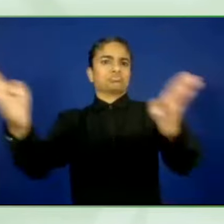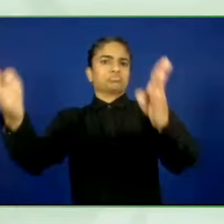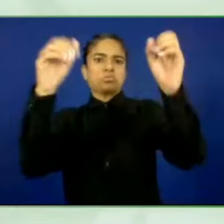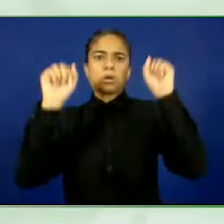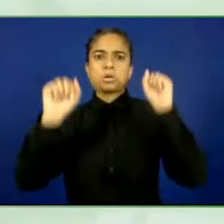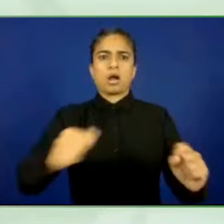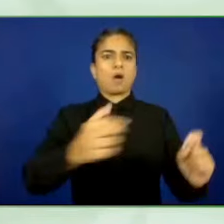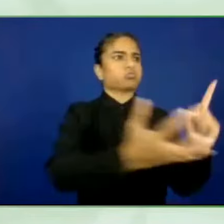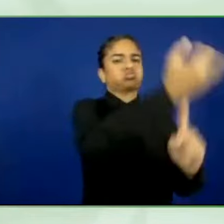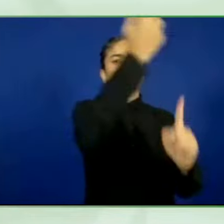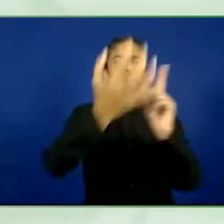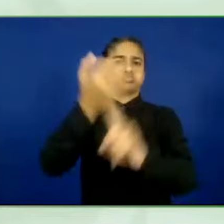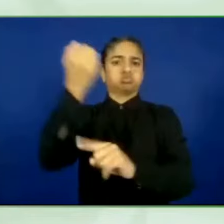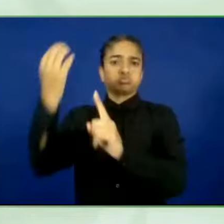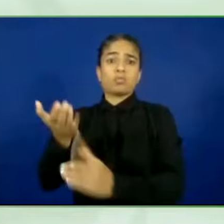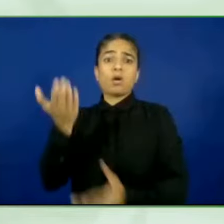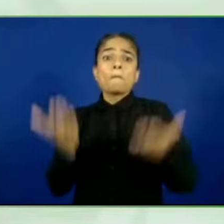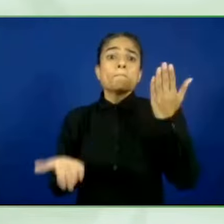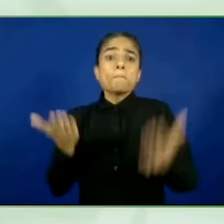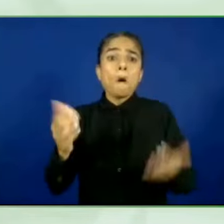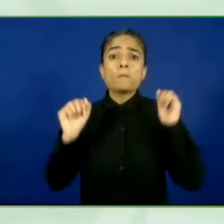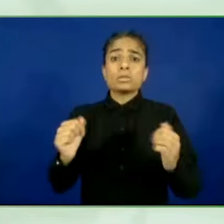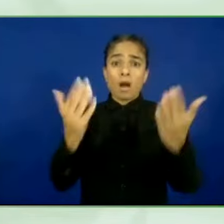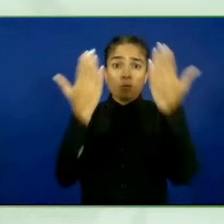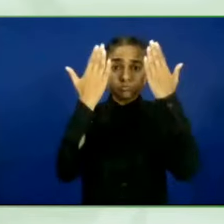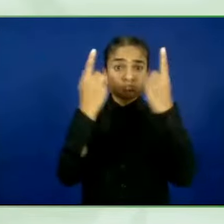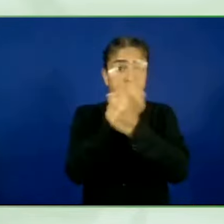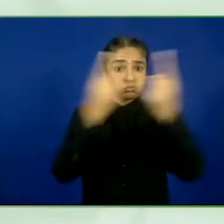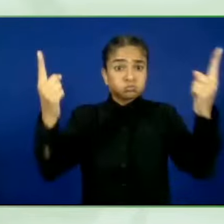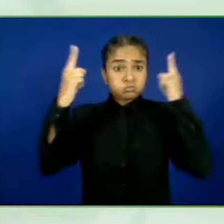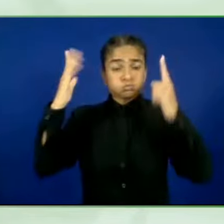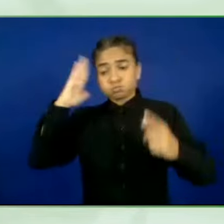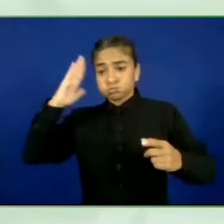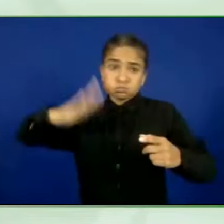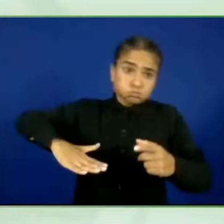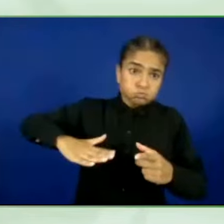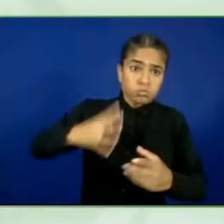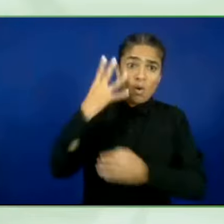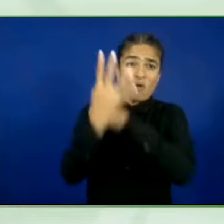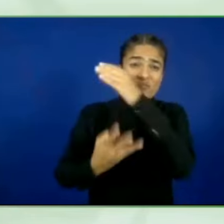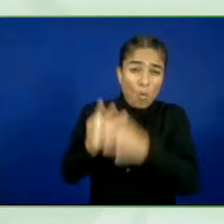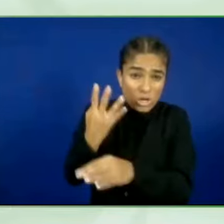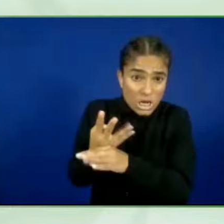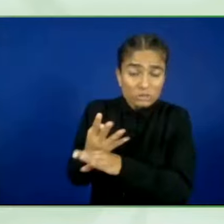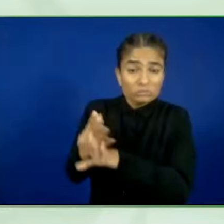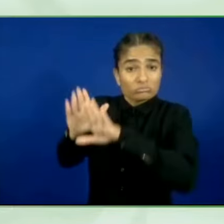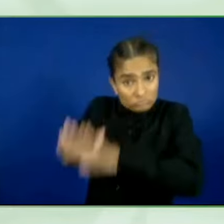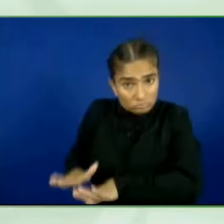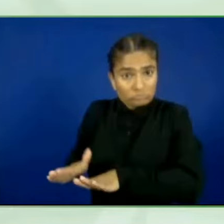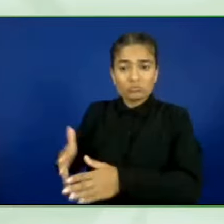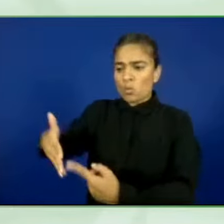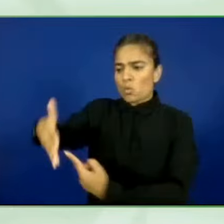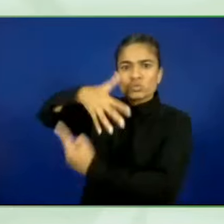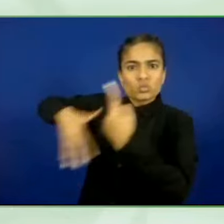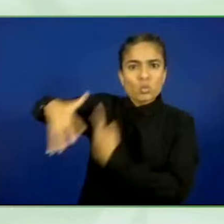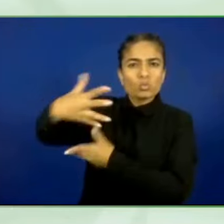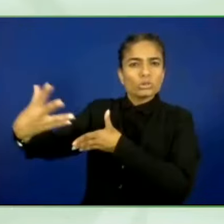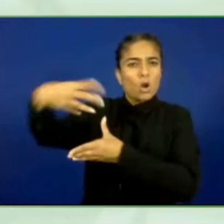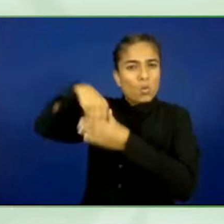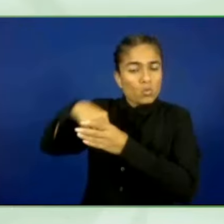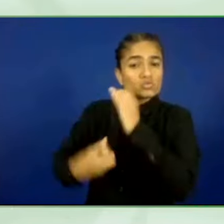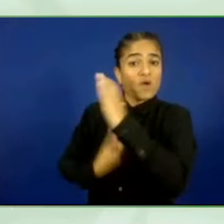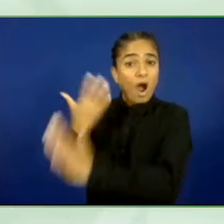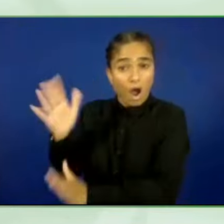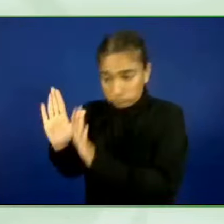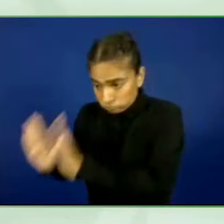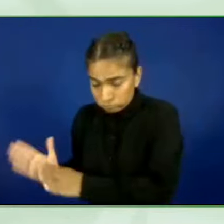Suisha Inclusive Arts for a 4-year period. It also then allowed people to be paid for that work during that period of time, which is a